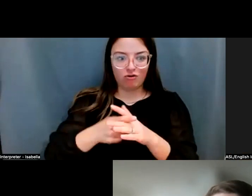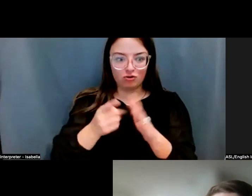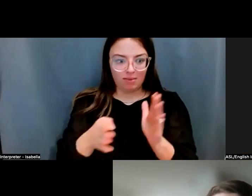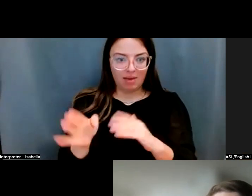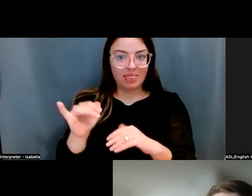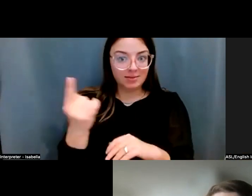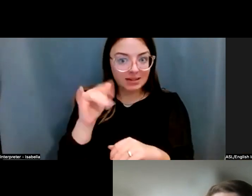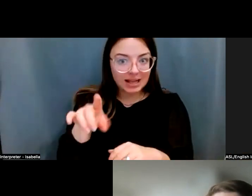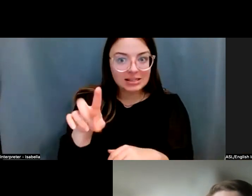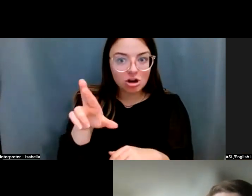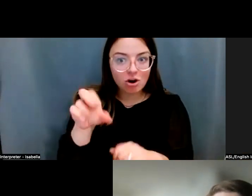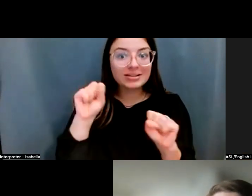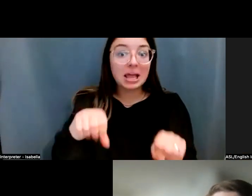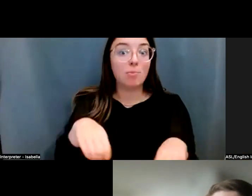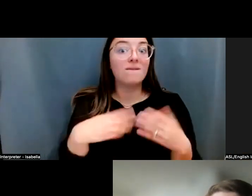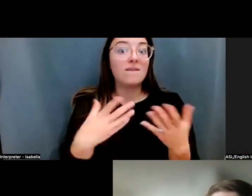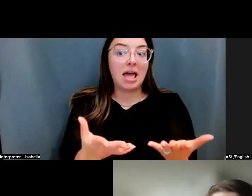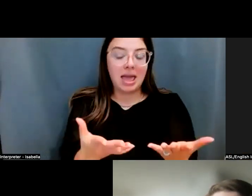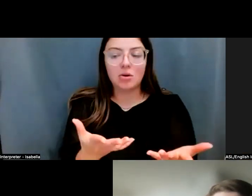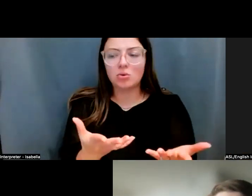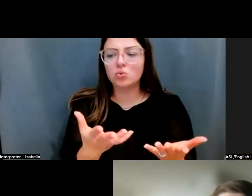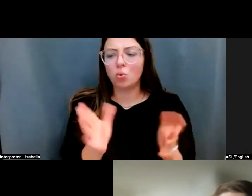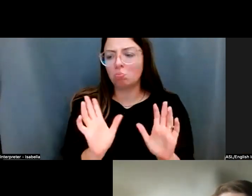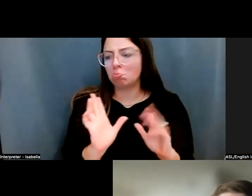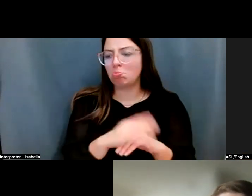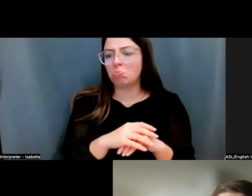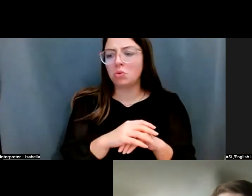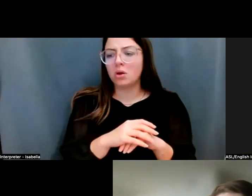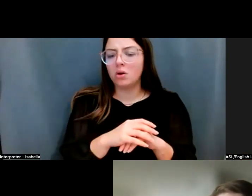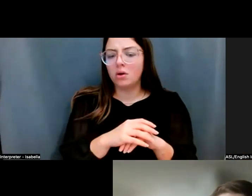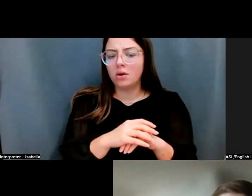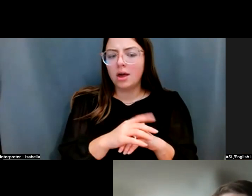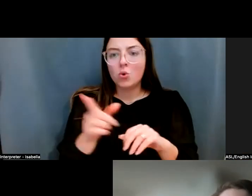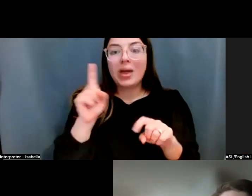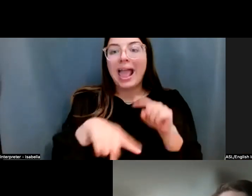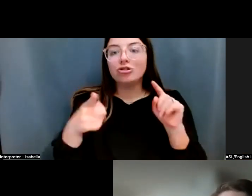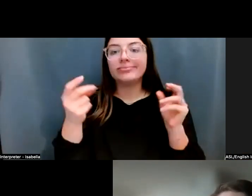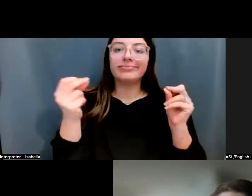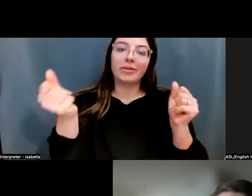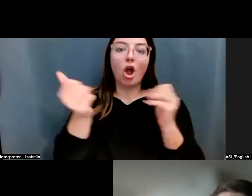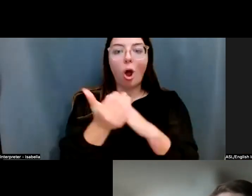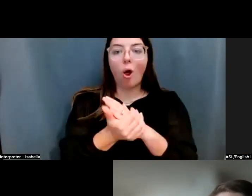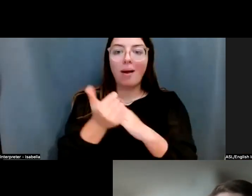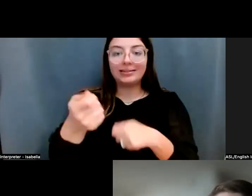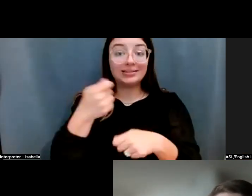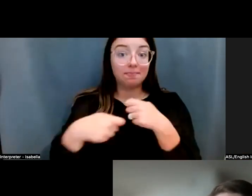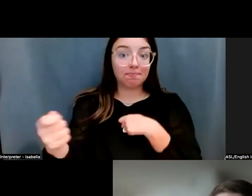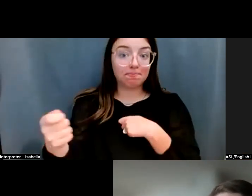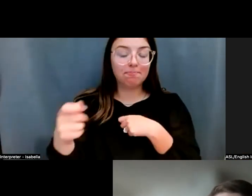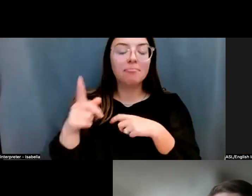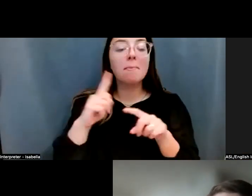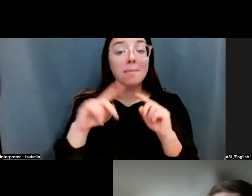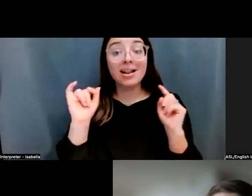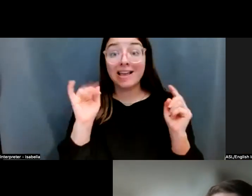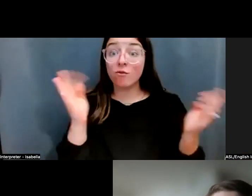that DRS can provide, you know, those sorts of things. So it's not something where I don't think you can immediately substitute it, but if somebody brought a